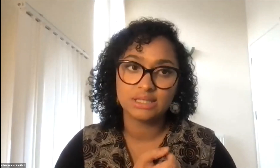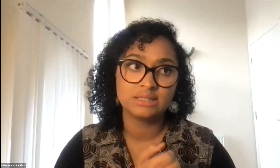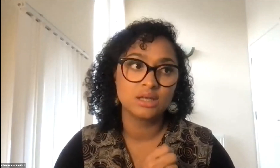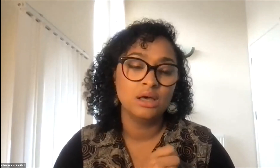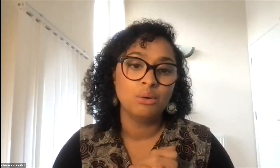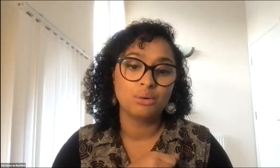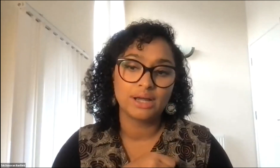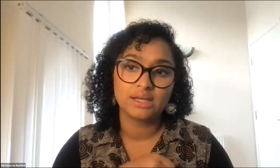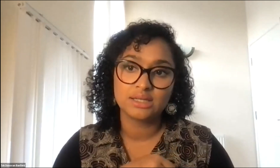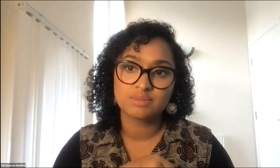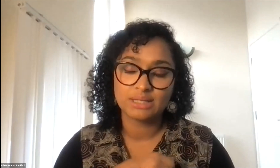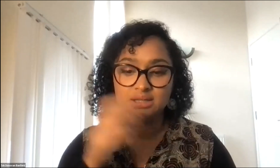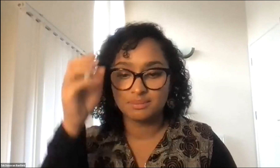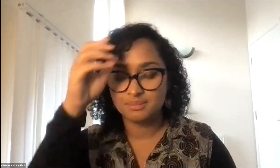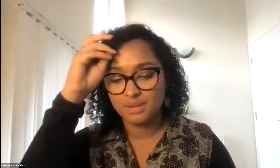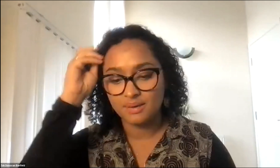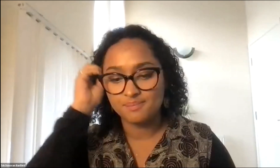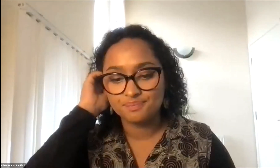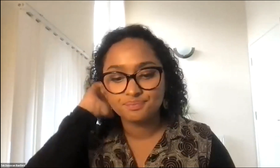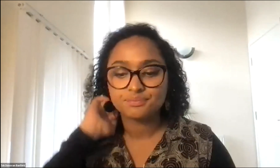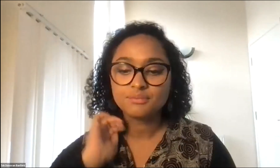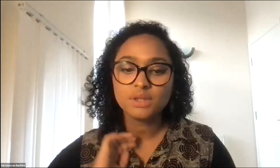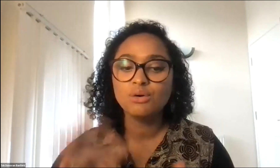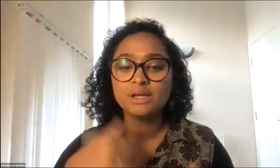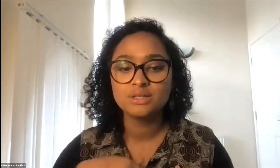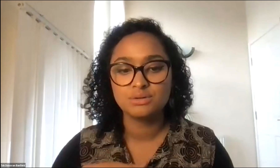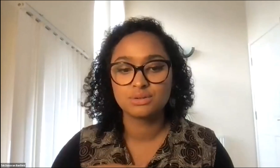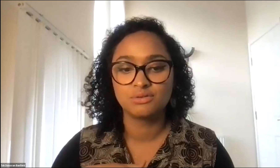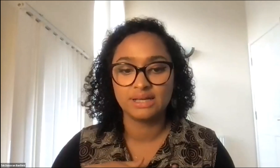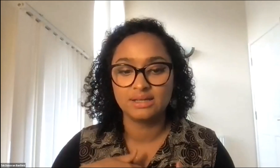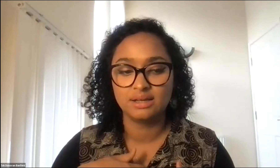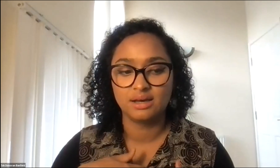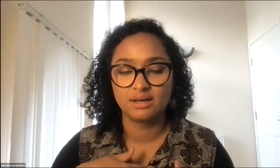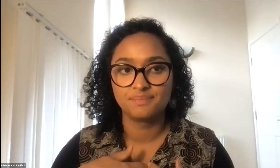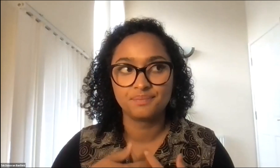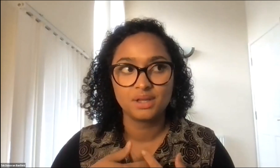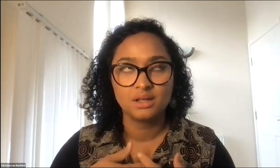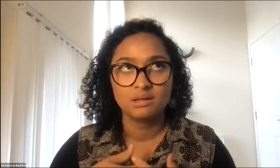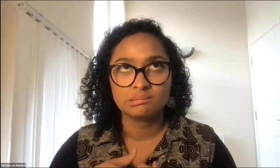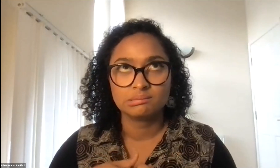host proteins? Or I could express them, or I can do sort of like